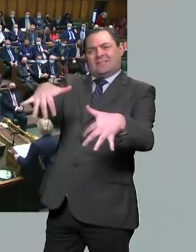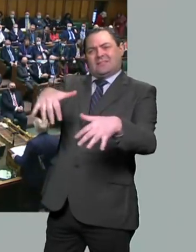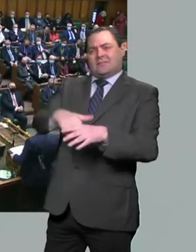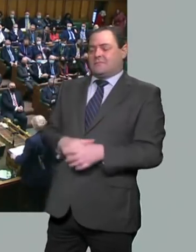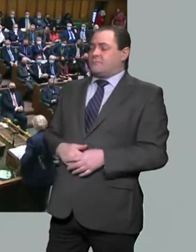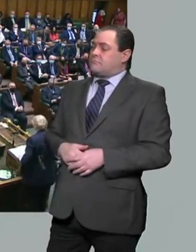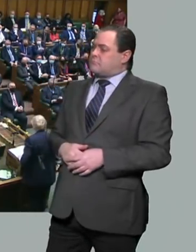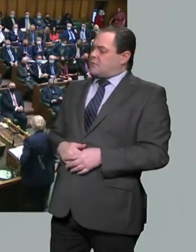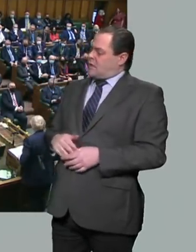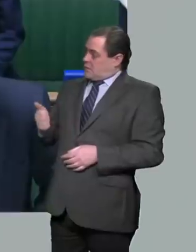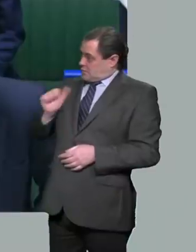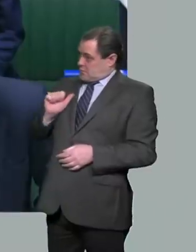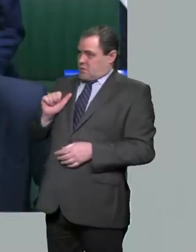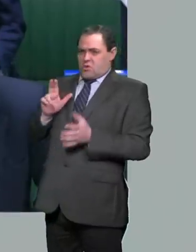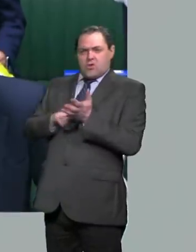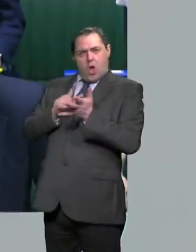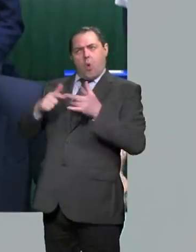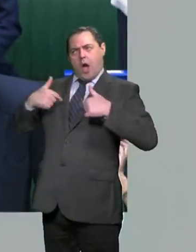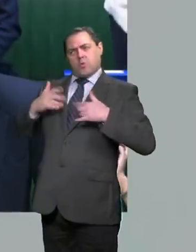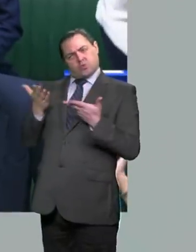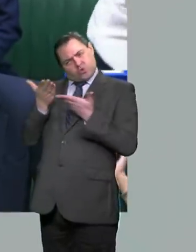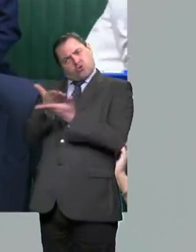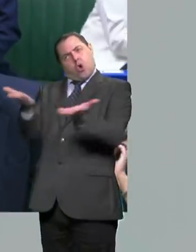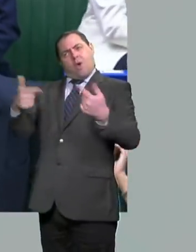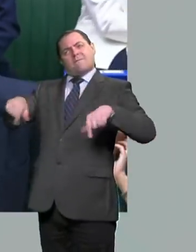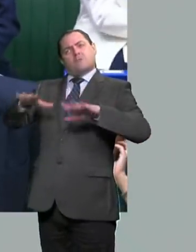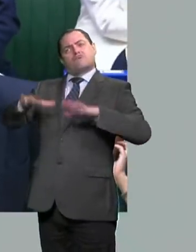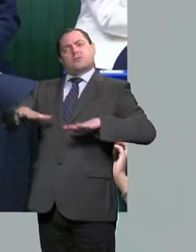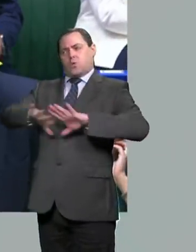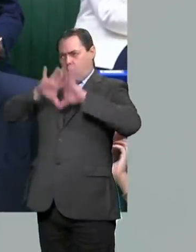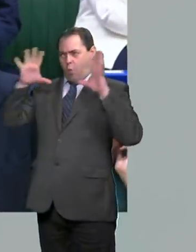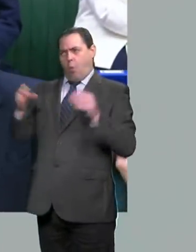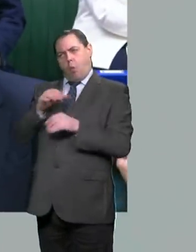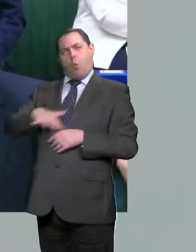No, Mr. Speaker, I'm in it to serve my country and the entire United Kingdom.